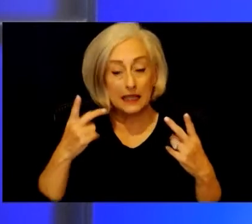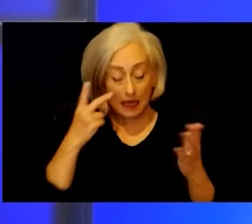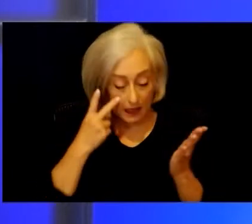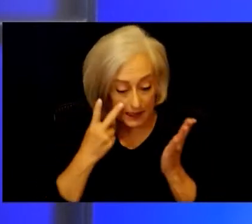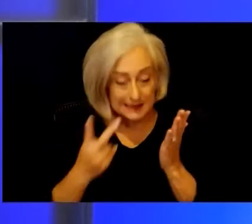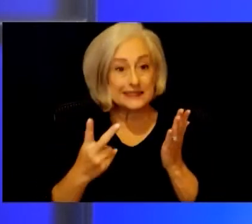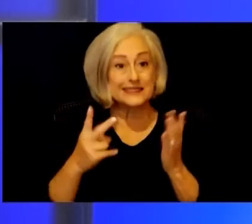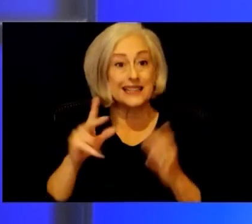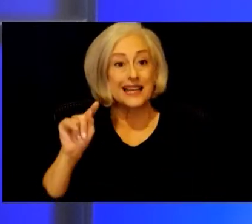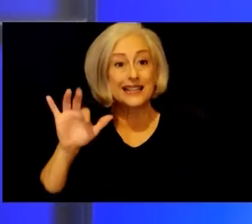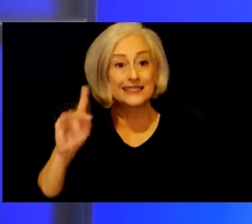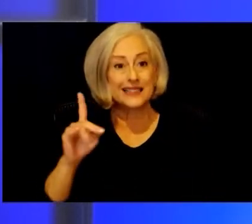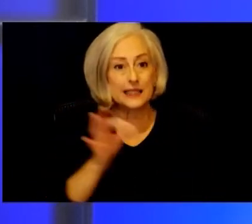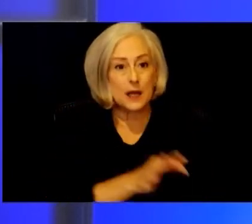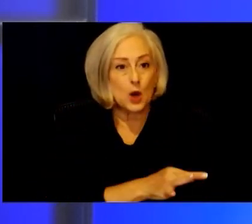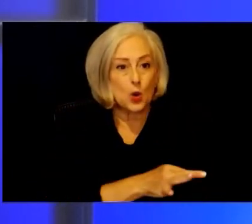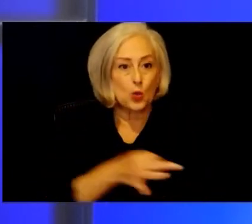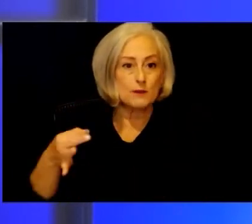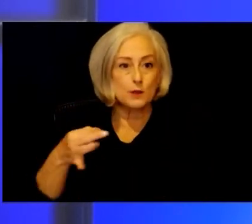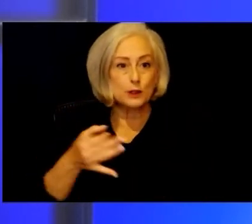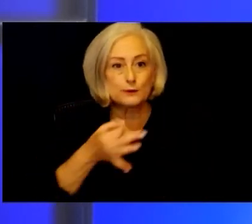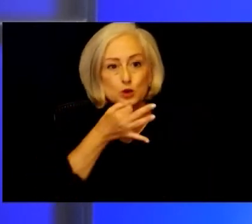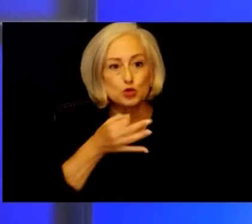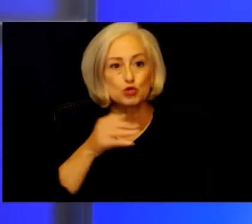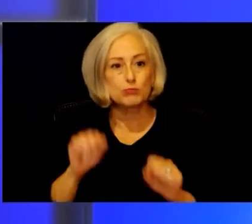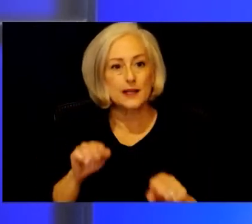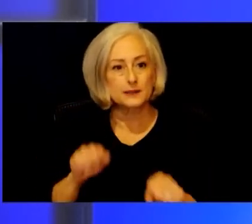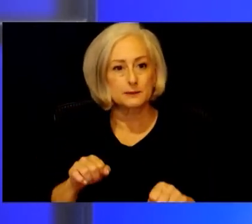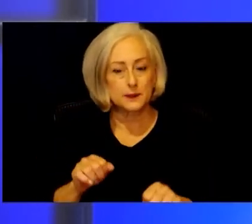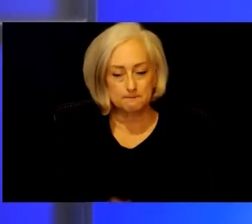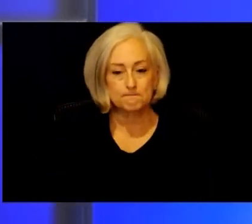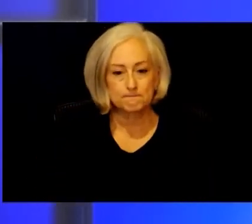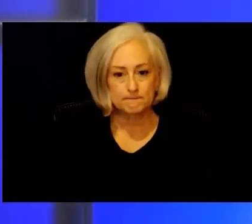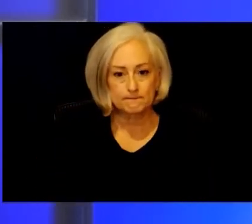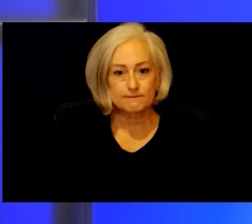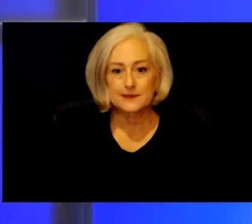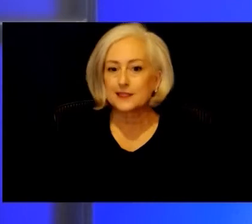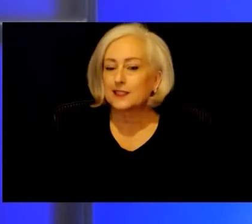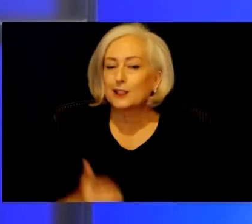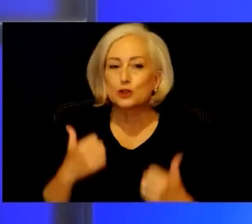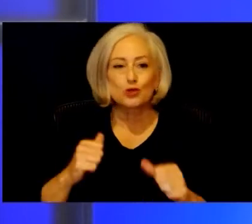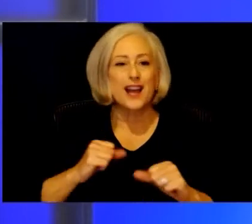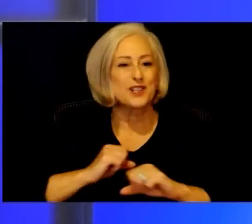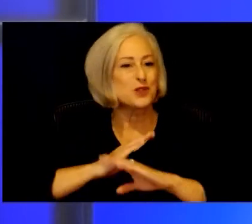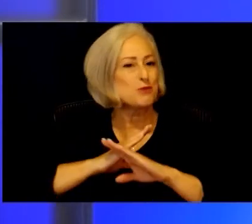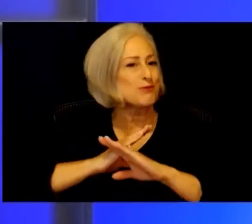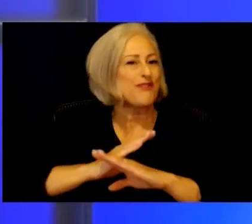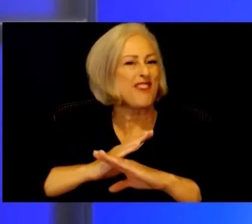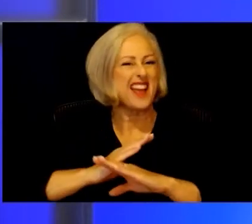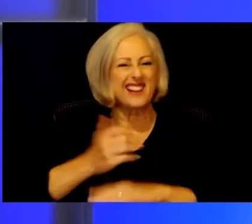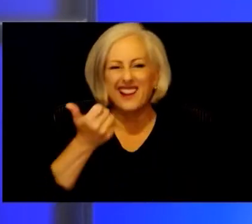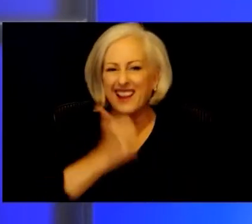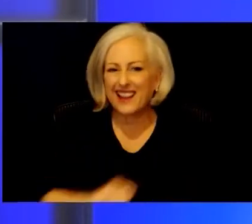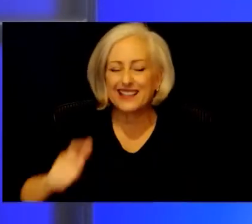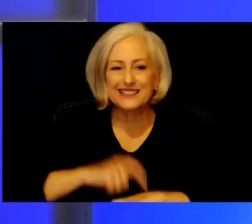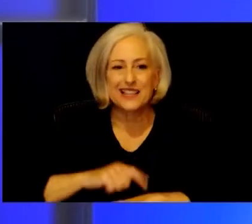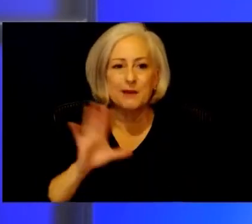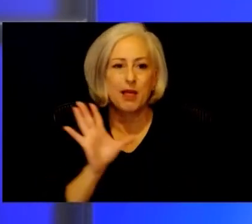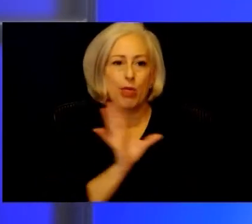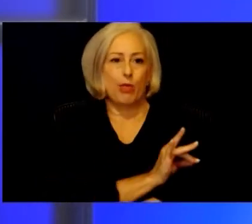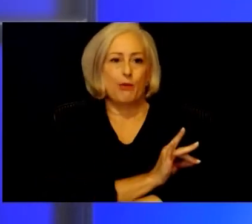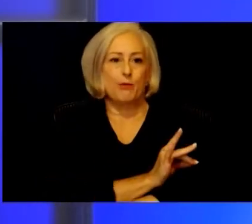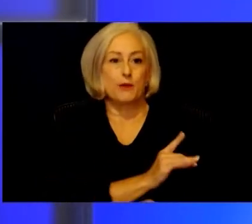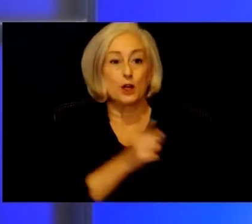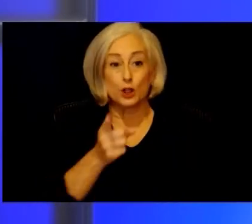possible. But, really trying to prevent those ticks from ever getting attached to you. So if you're outside, wearing